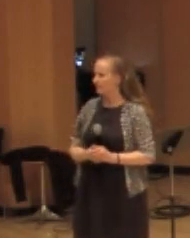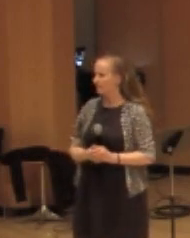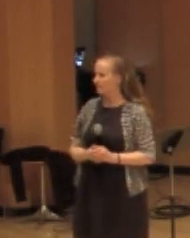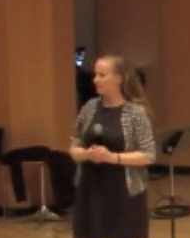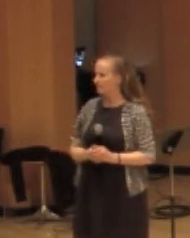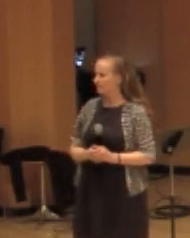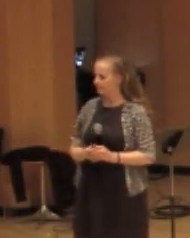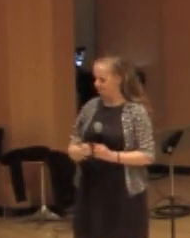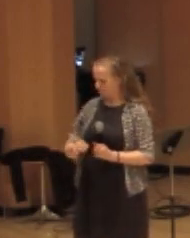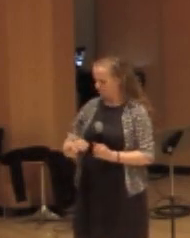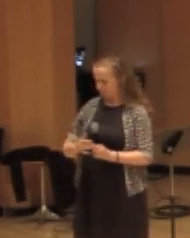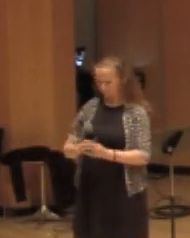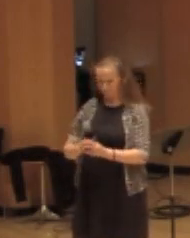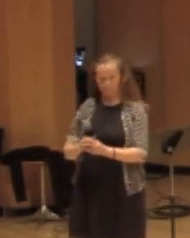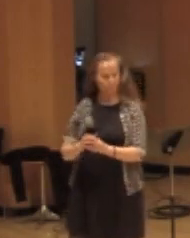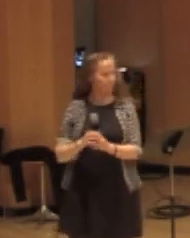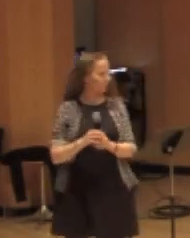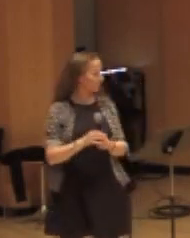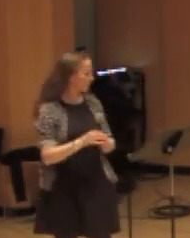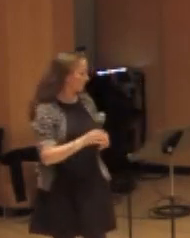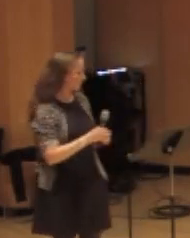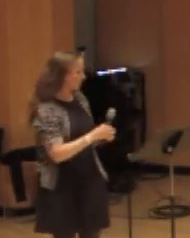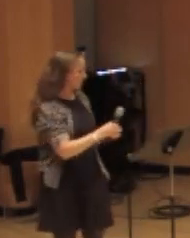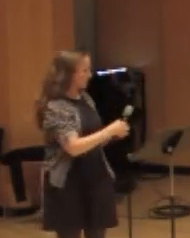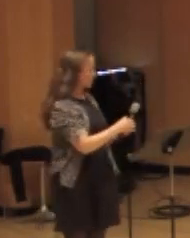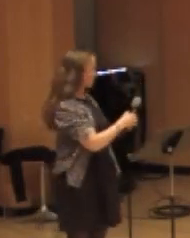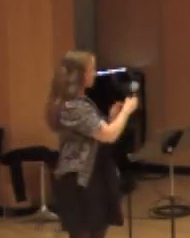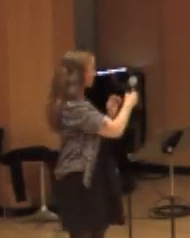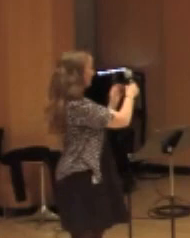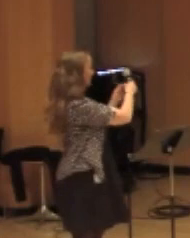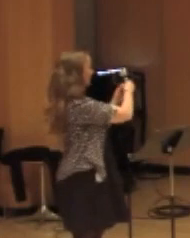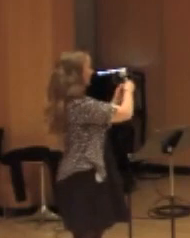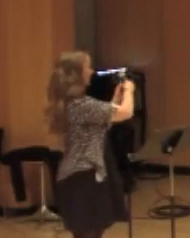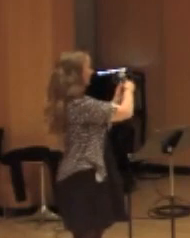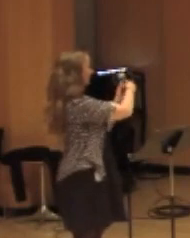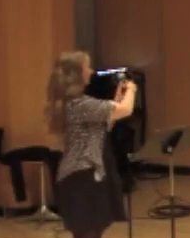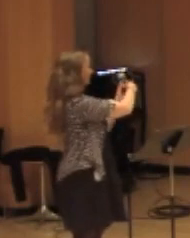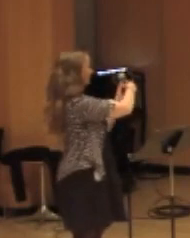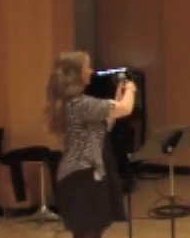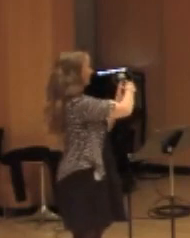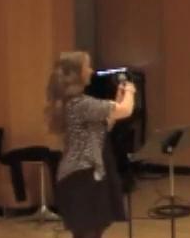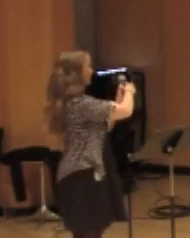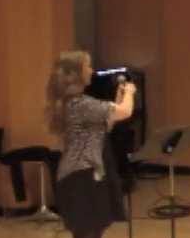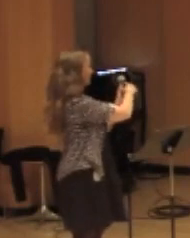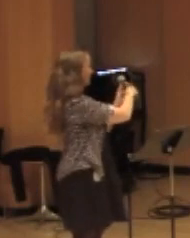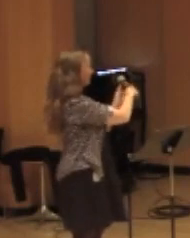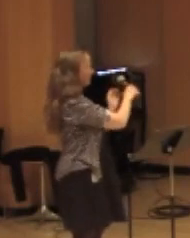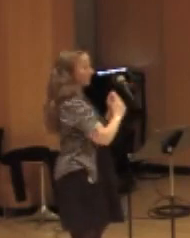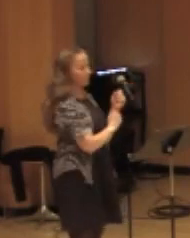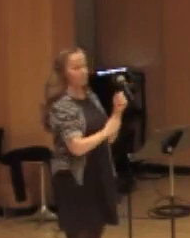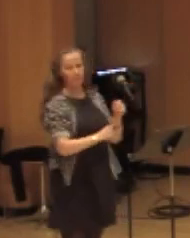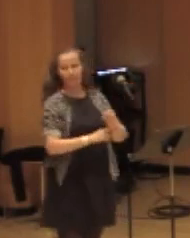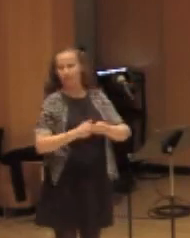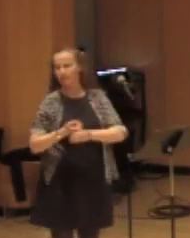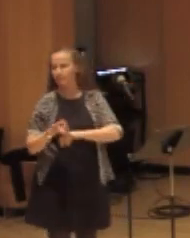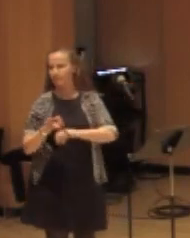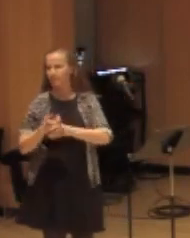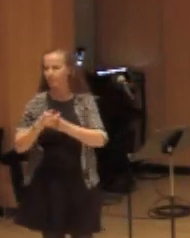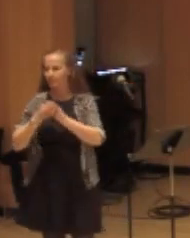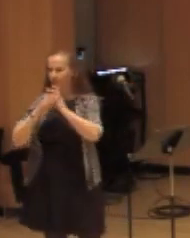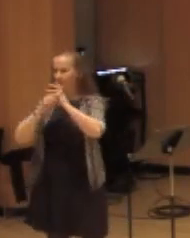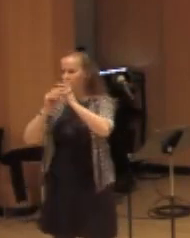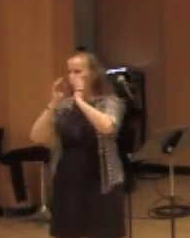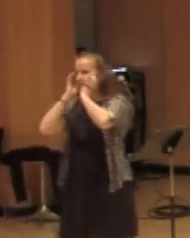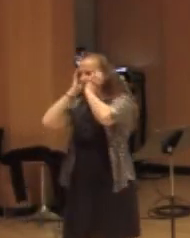change a few idioms to from British into American English and and then as I started looking at it I was like